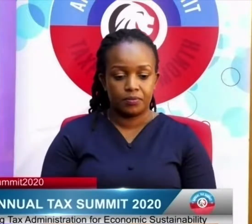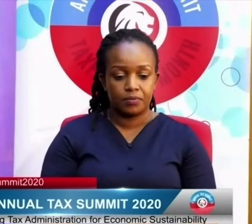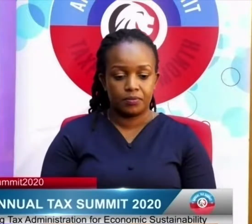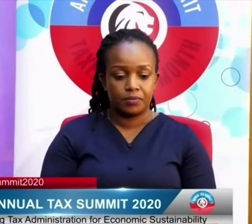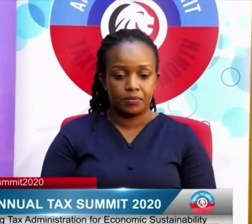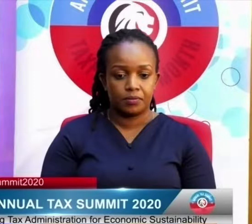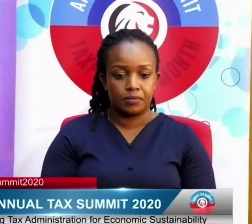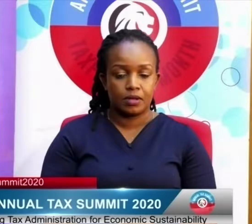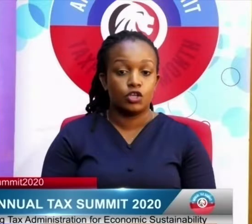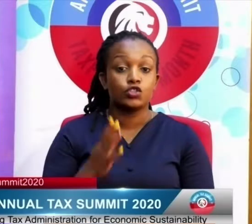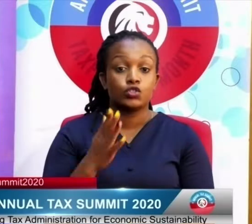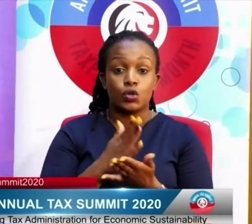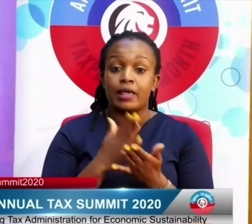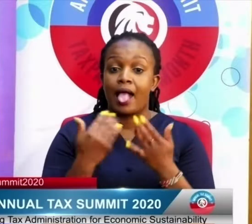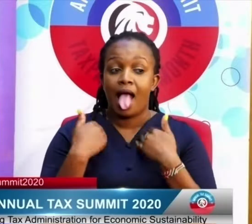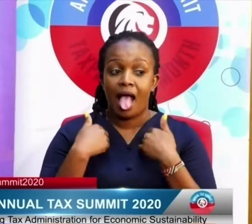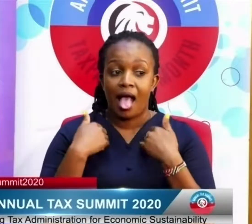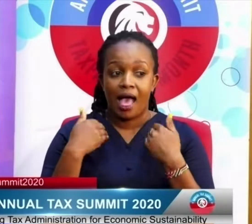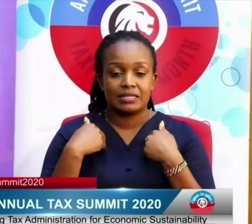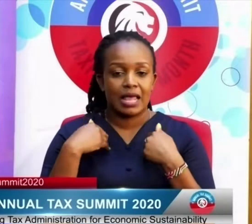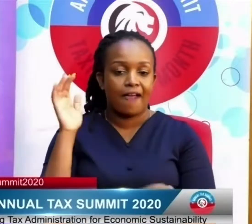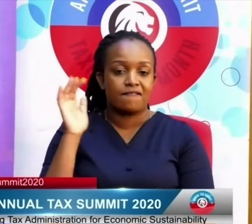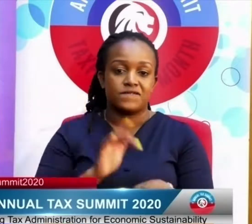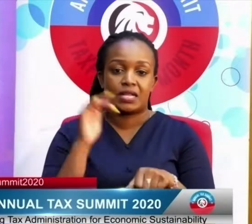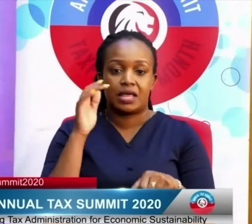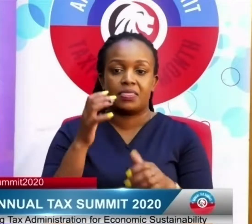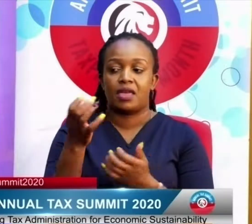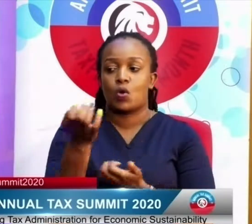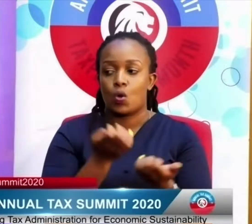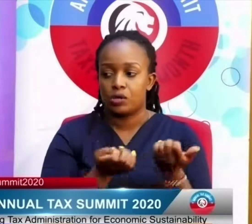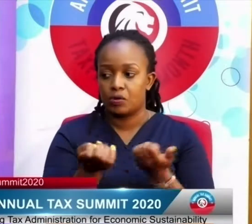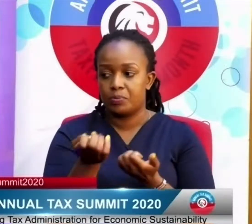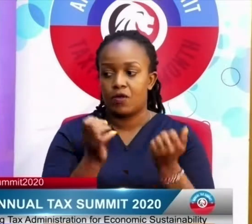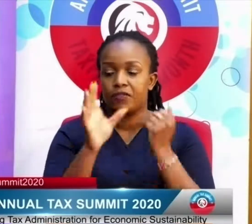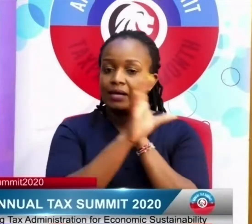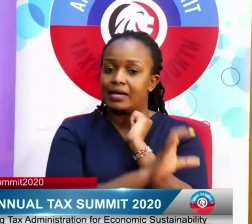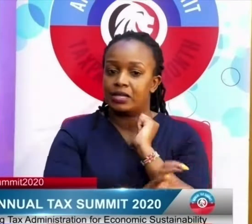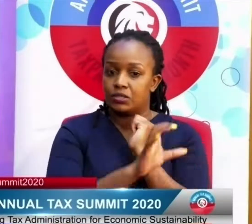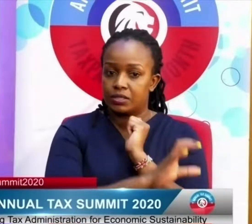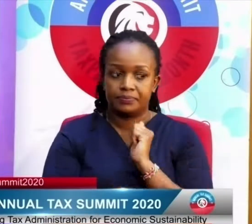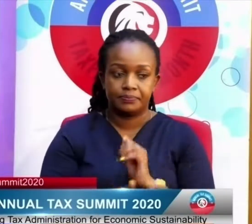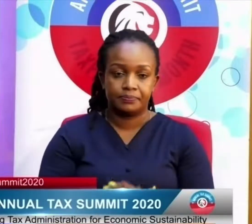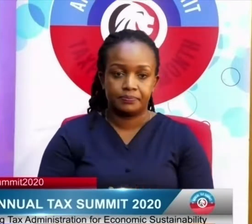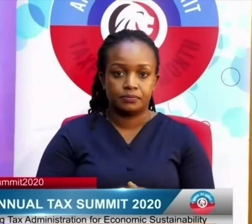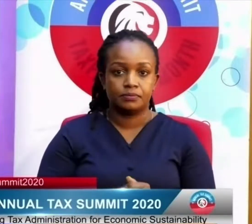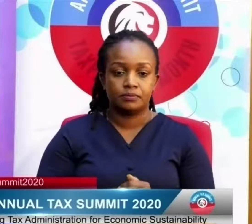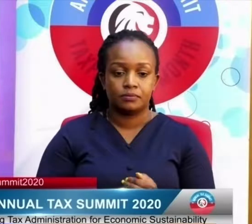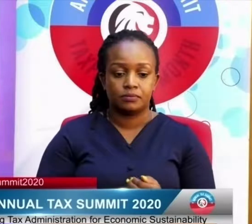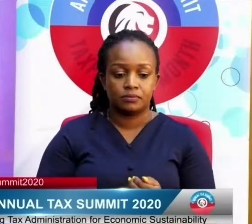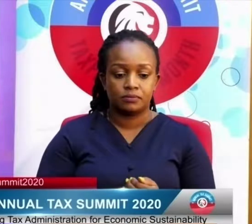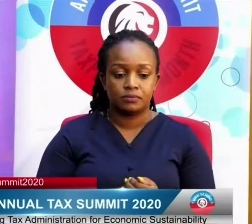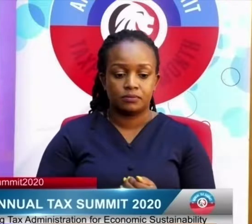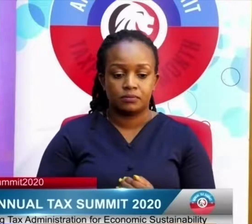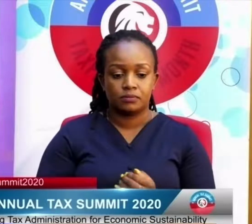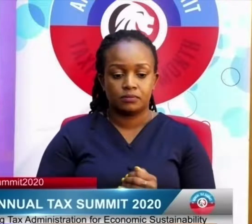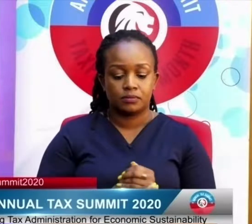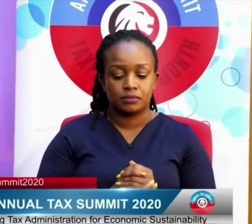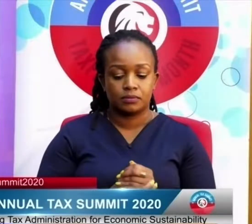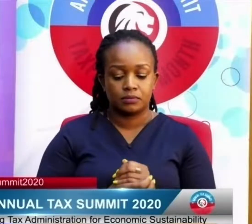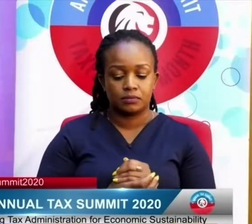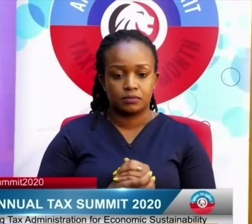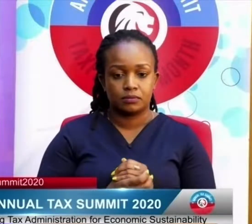affected the economy of the country. Now, upon the advent of COVID,